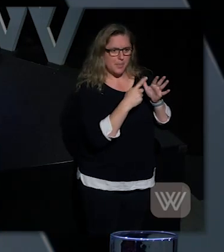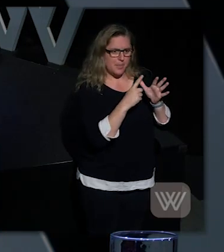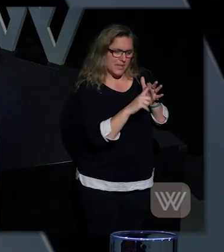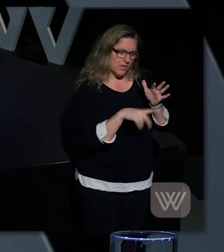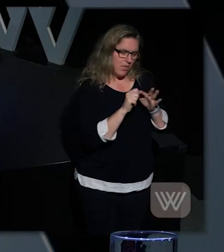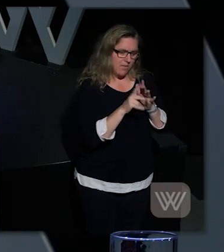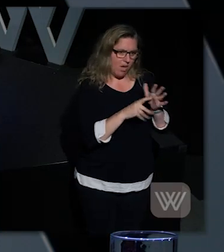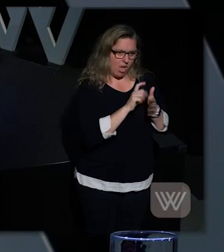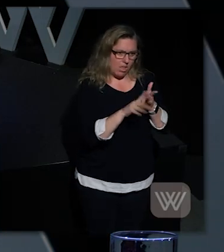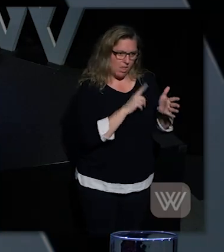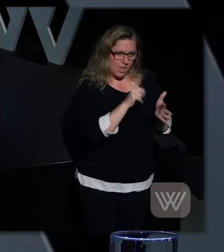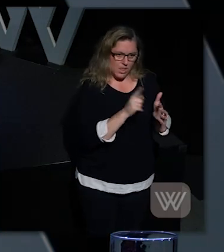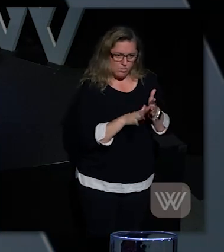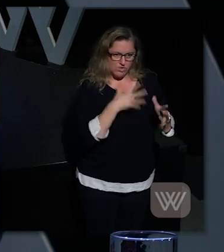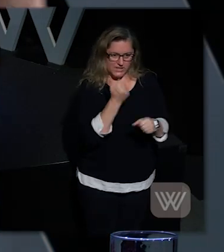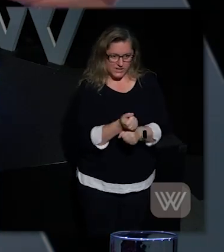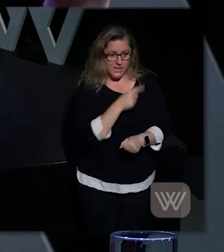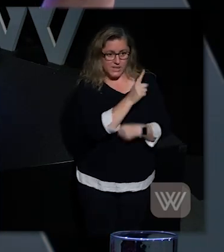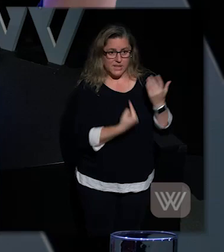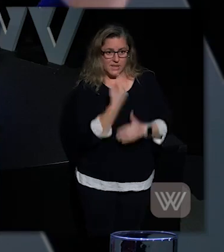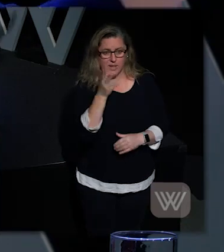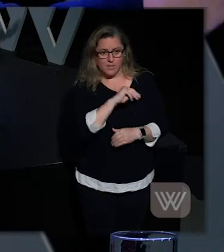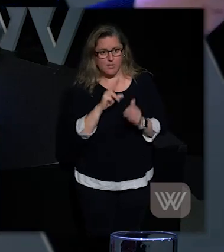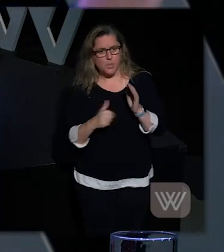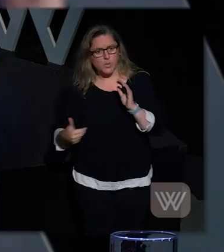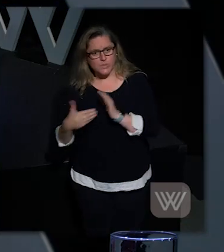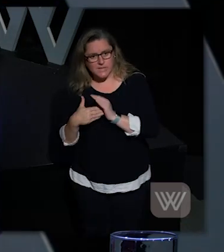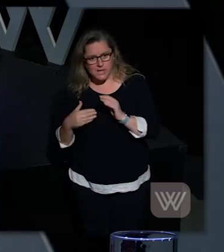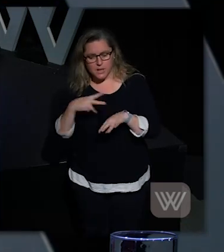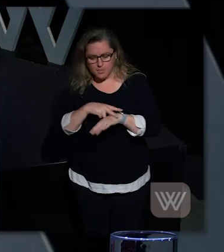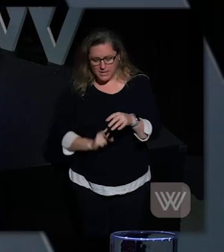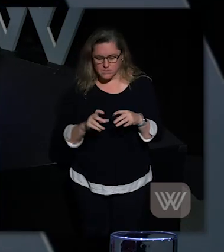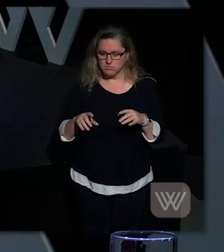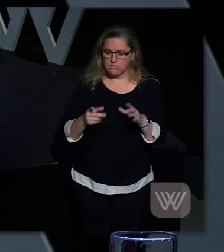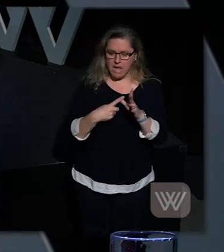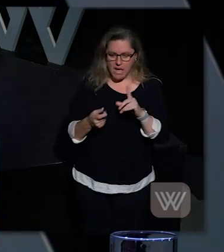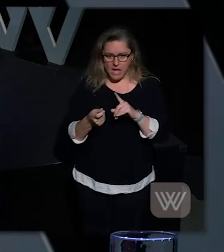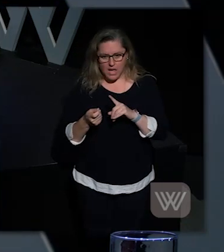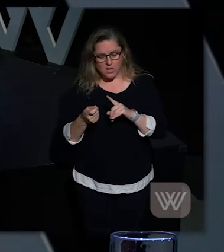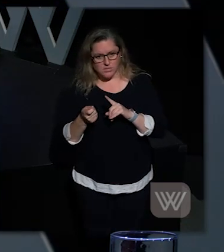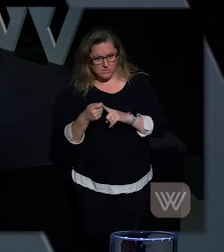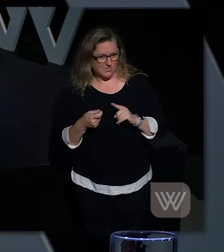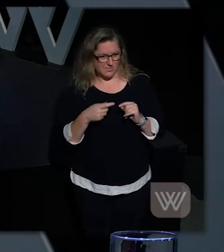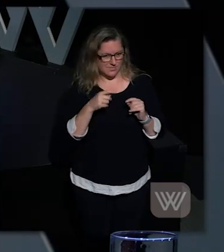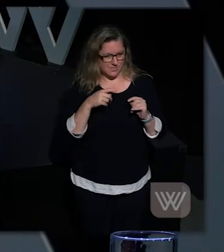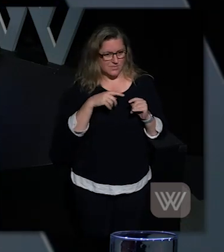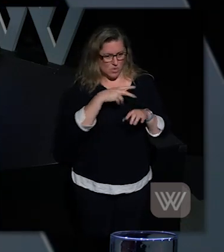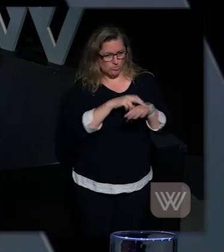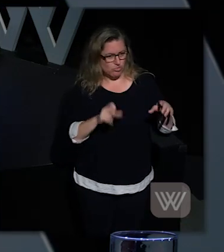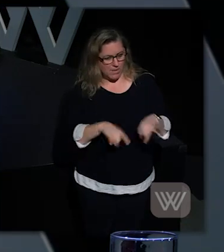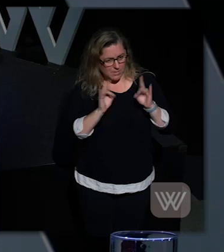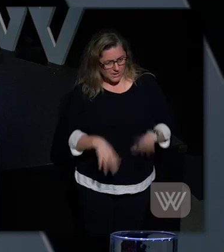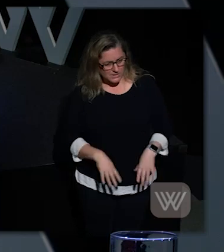the investigation was being done by the New Zealand police, the Australian police, and the United States police. And I